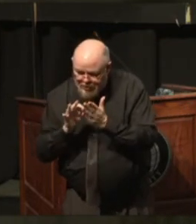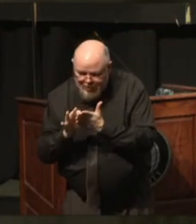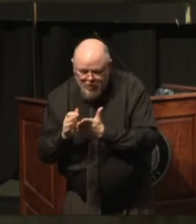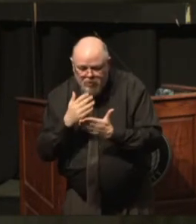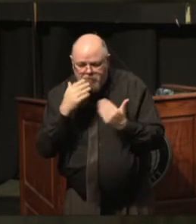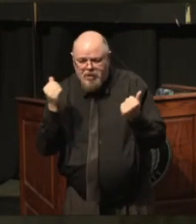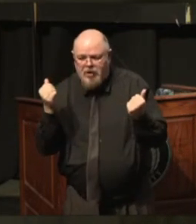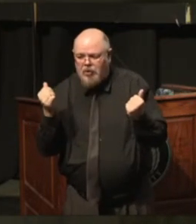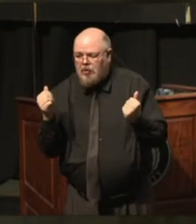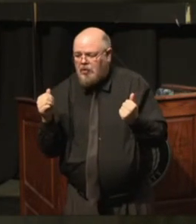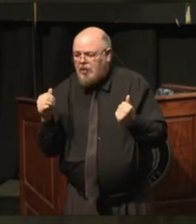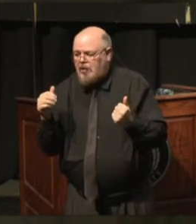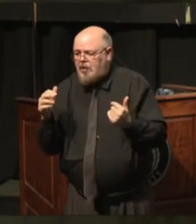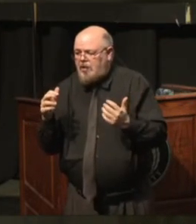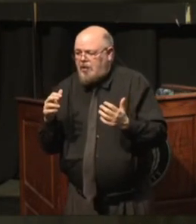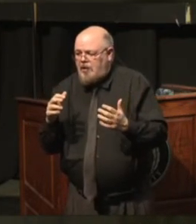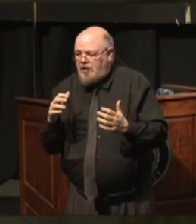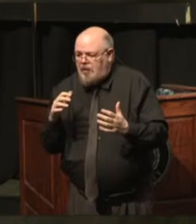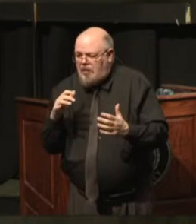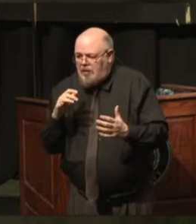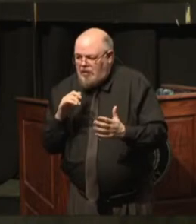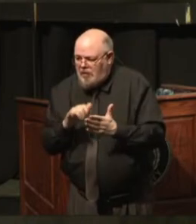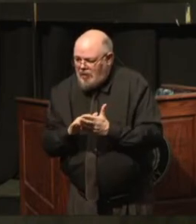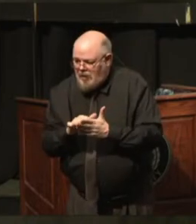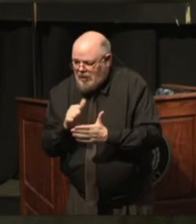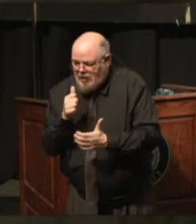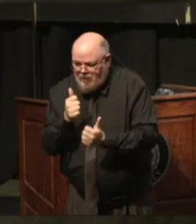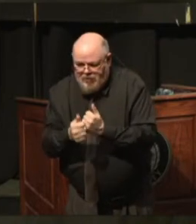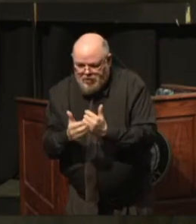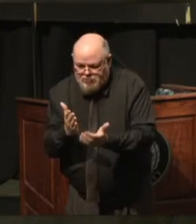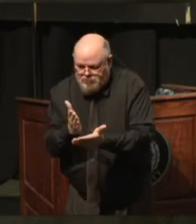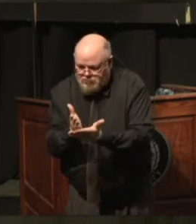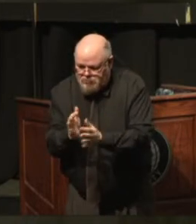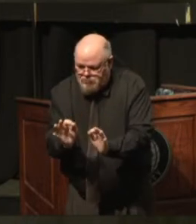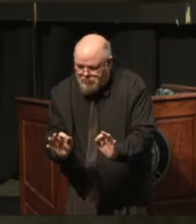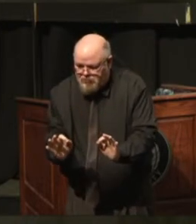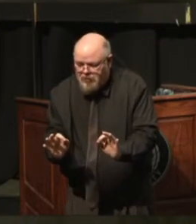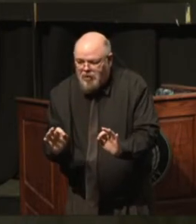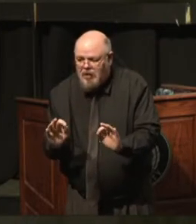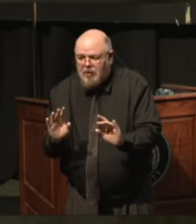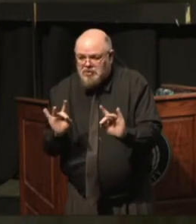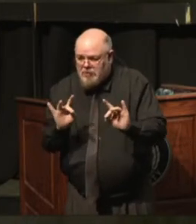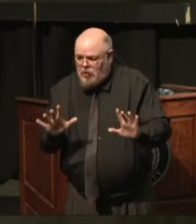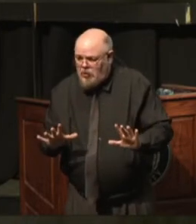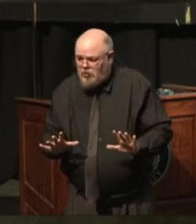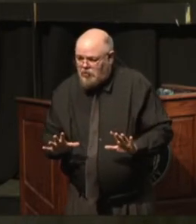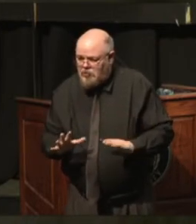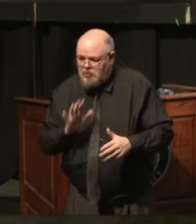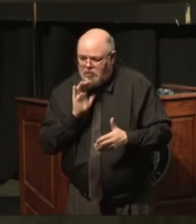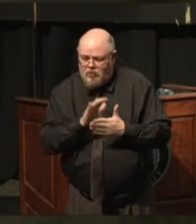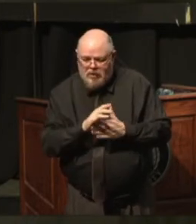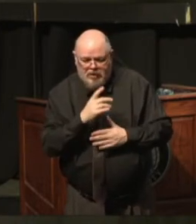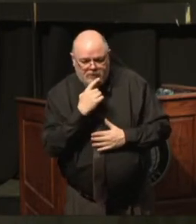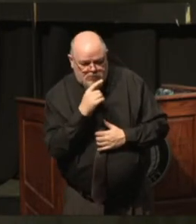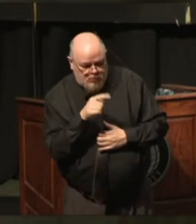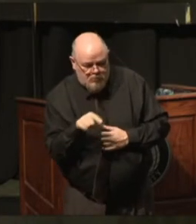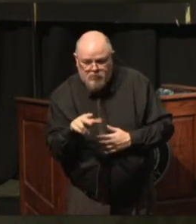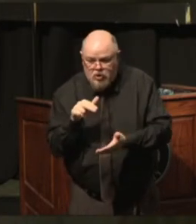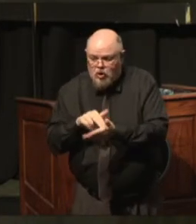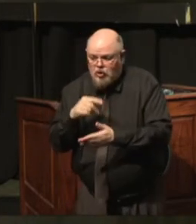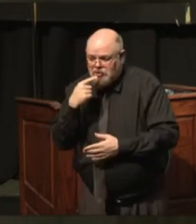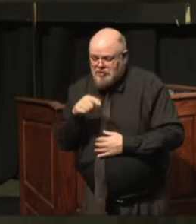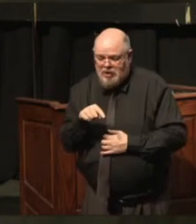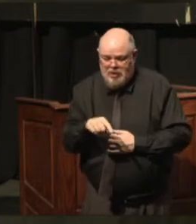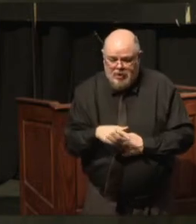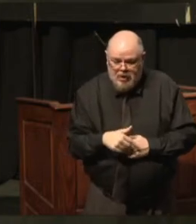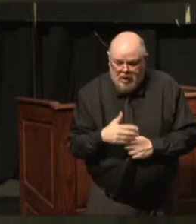Bleeding stopped. I mean, it was just amazing, right? Miracle. She comes out and she says to Elizabeth, I